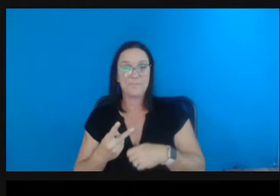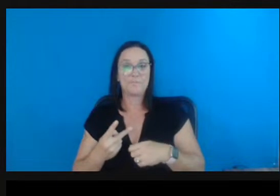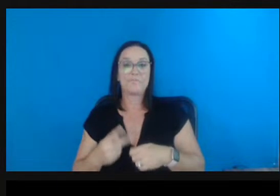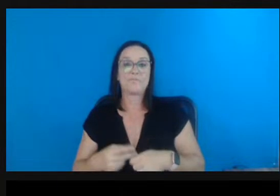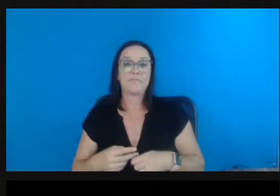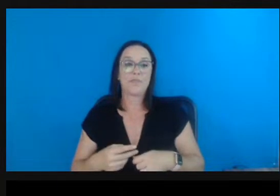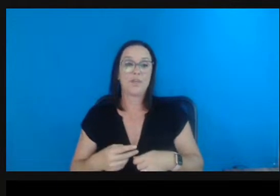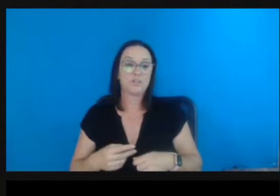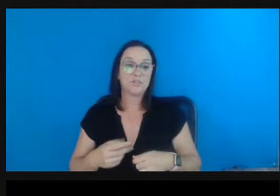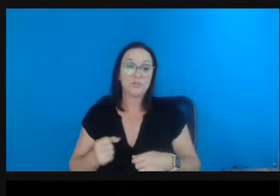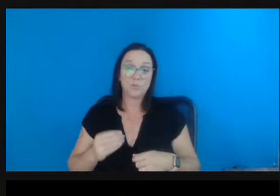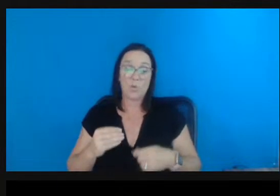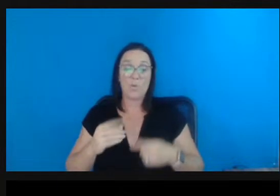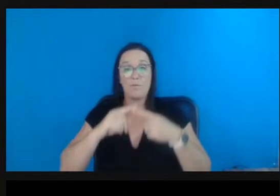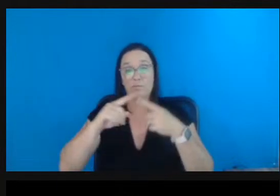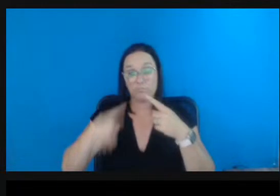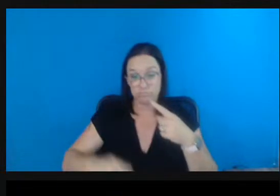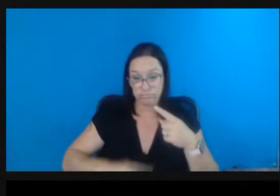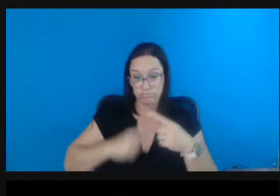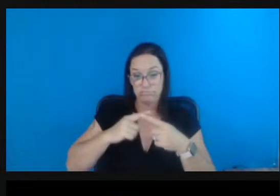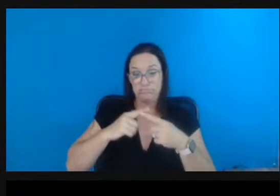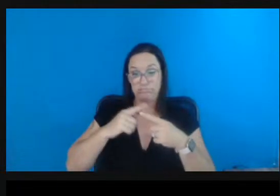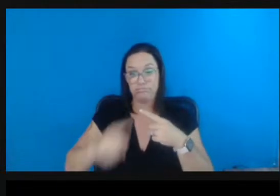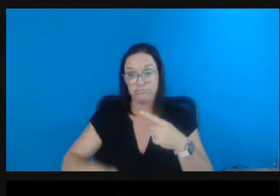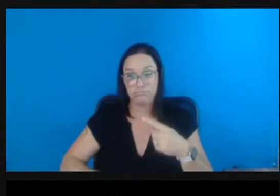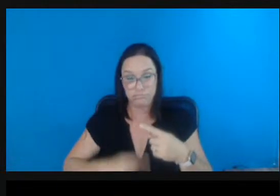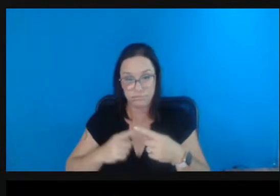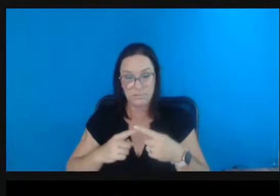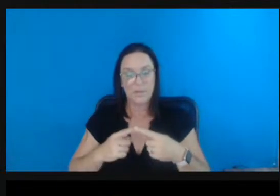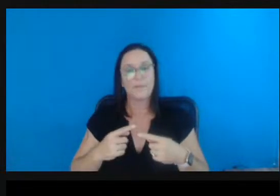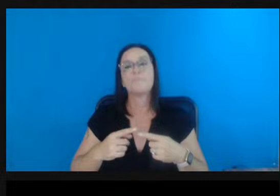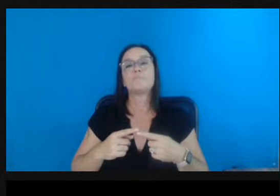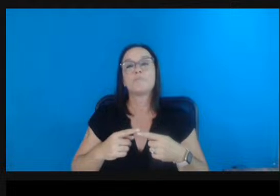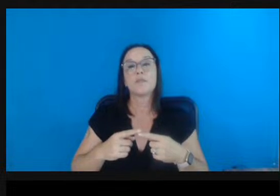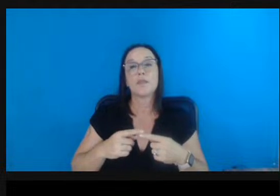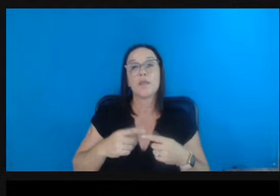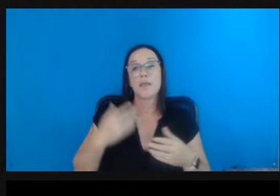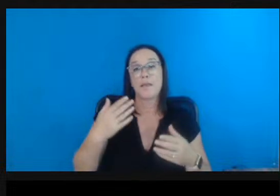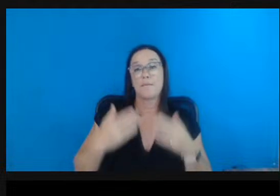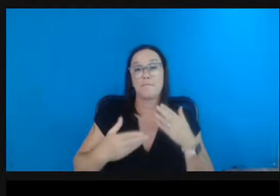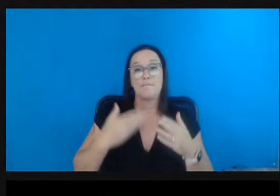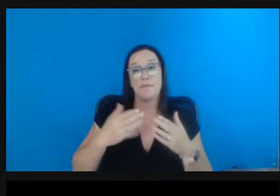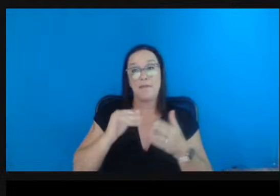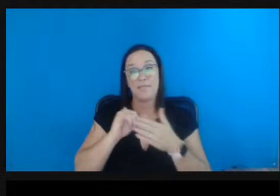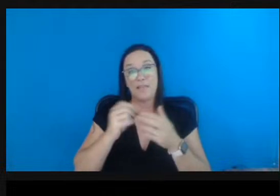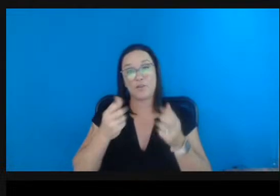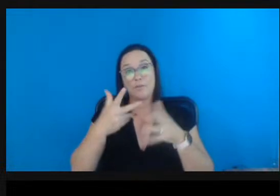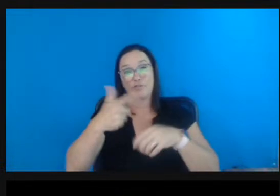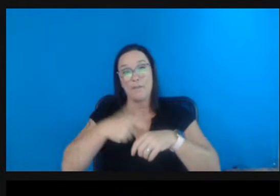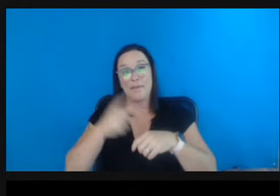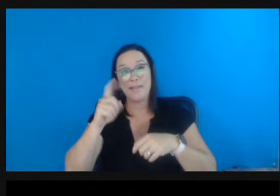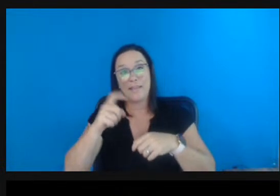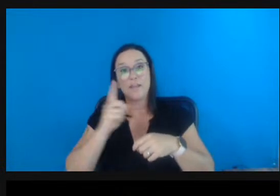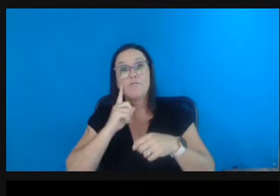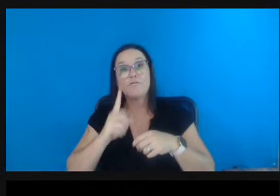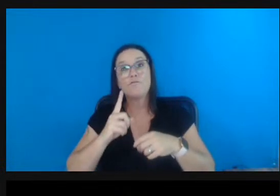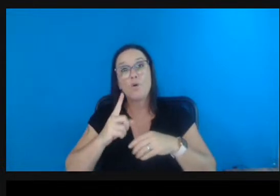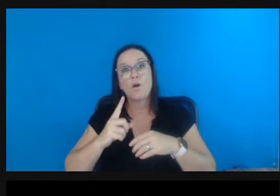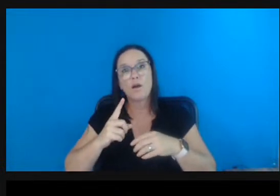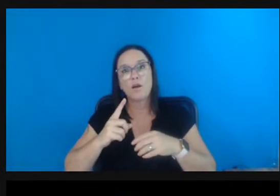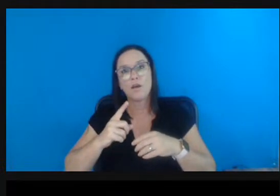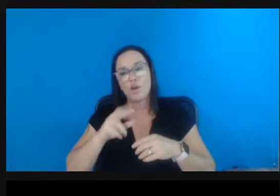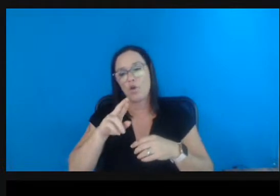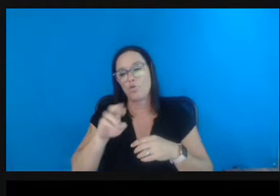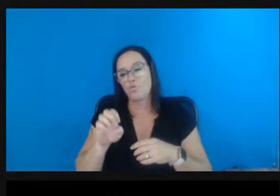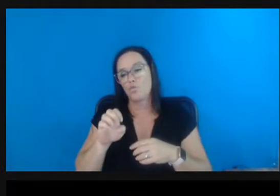a month or so, right? And in that case, if maybe that's how long it took it to recharge, because that's how much was coming out each episode. It was always about the